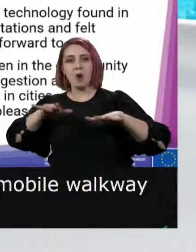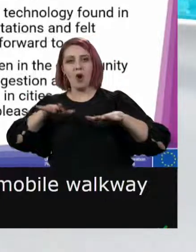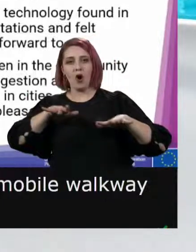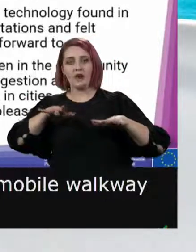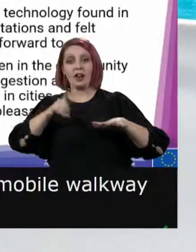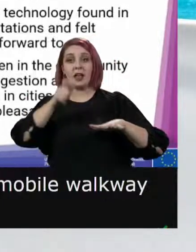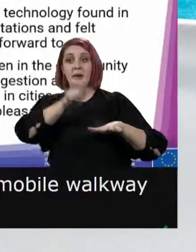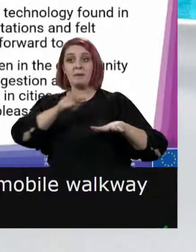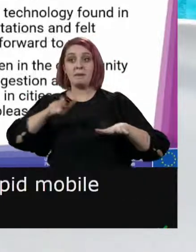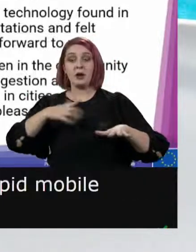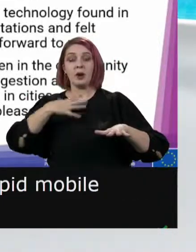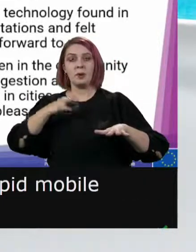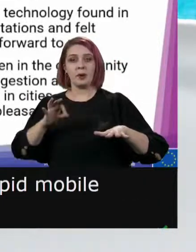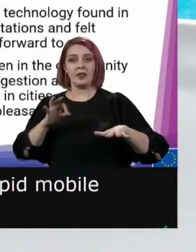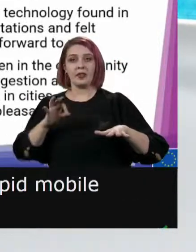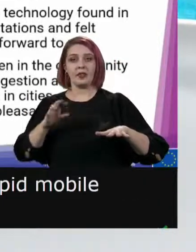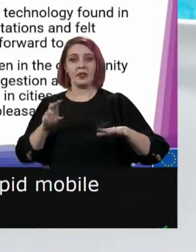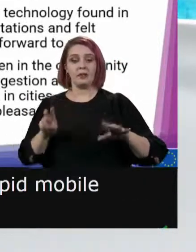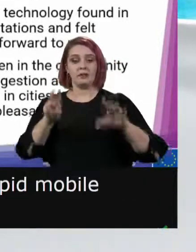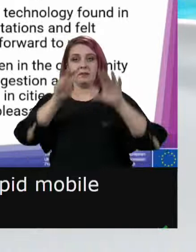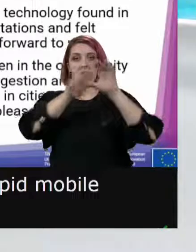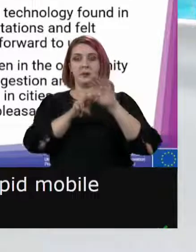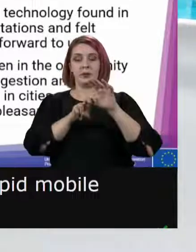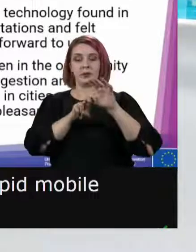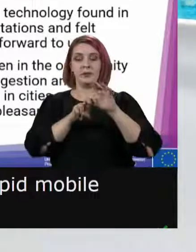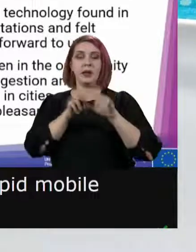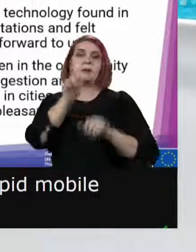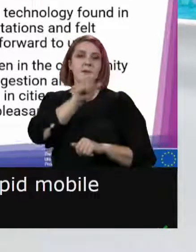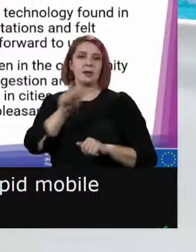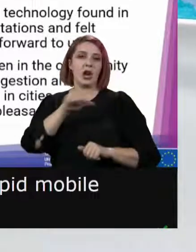where people can automatically get on and get off safely,